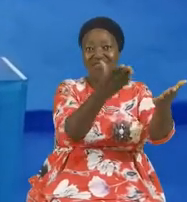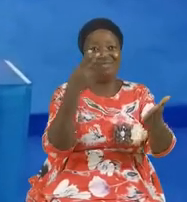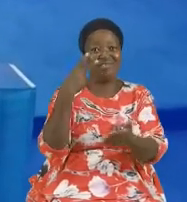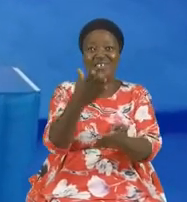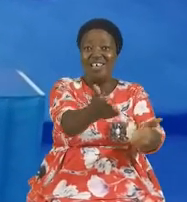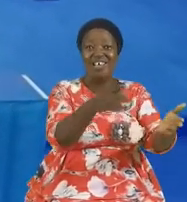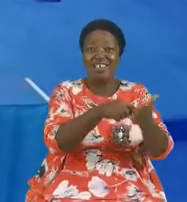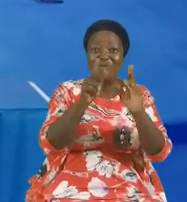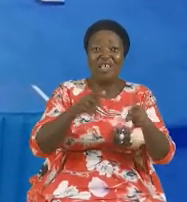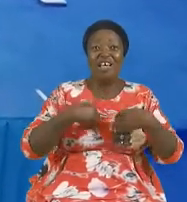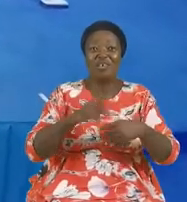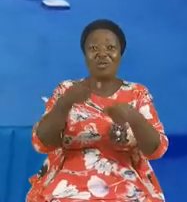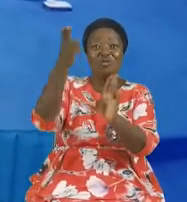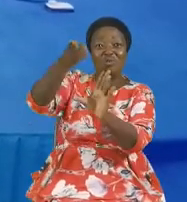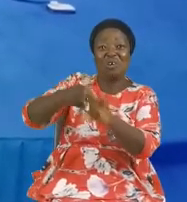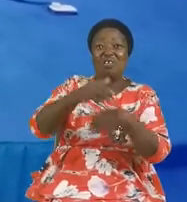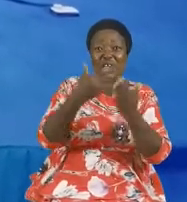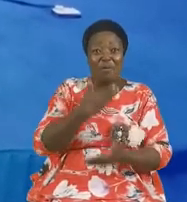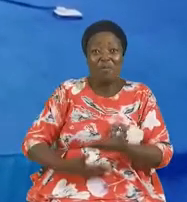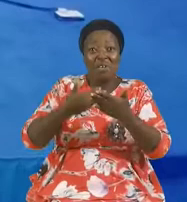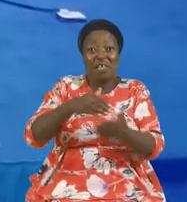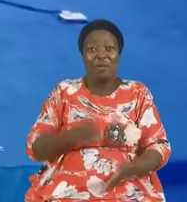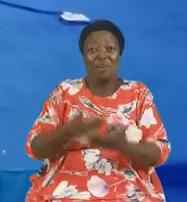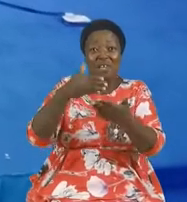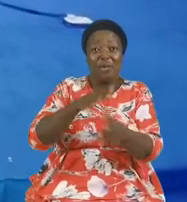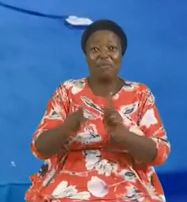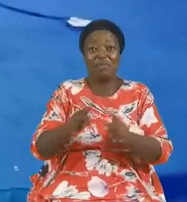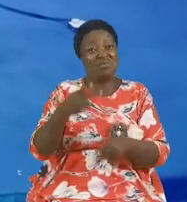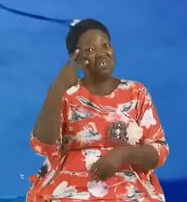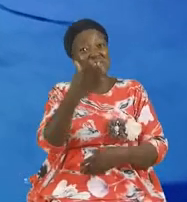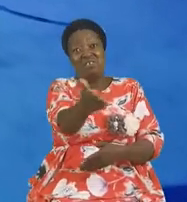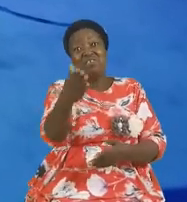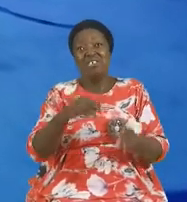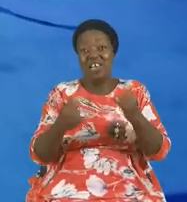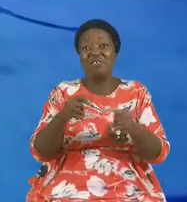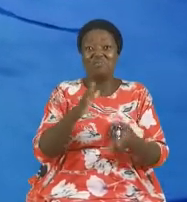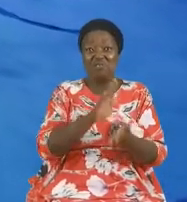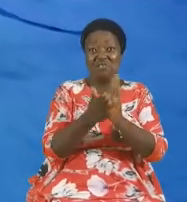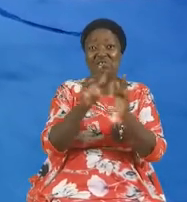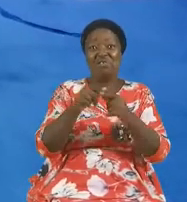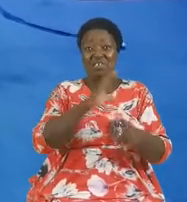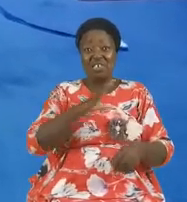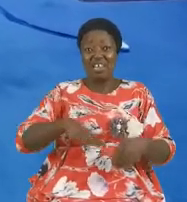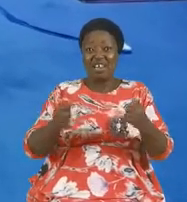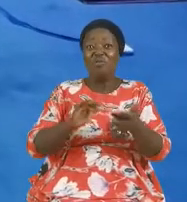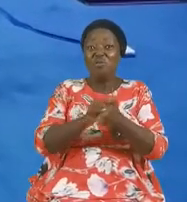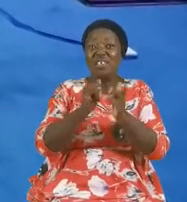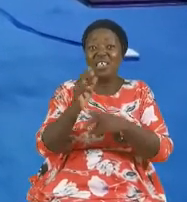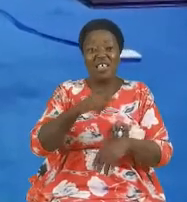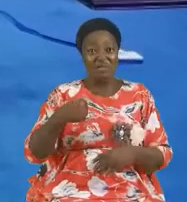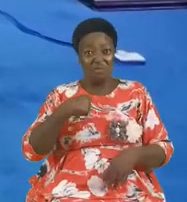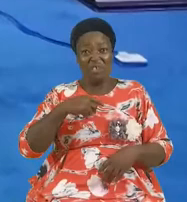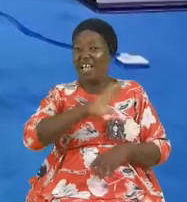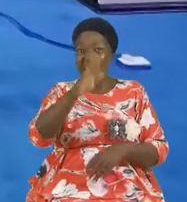it begins to, you know, talk to other people. So and so, he has gone to join born again people. He has gone to